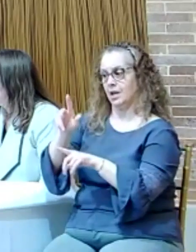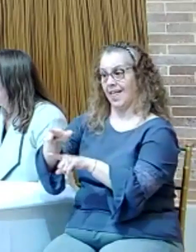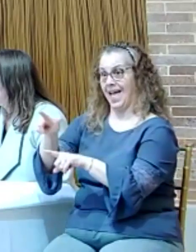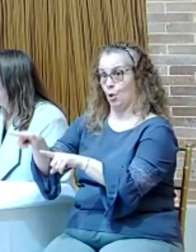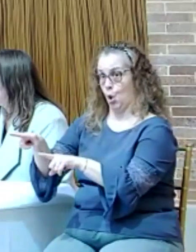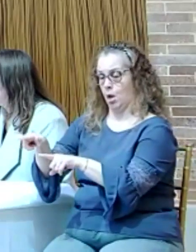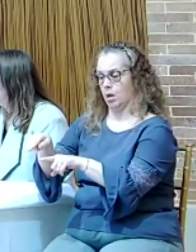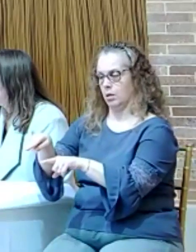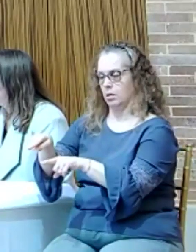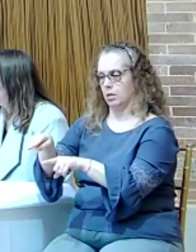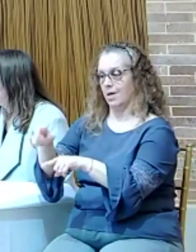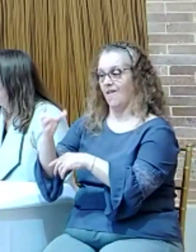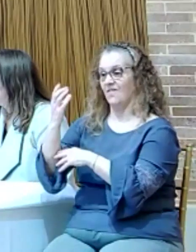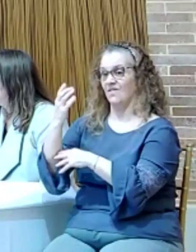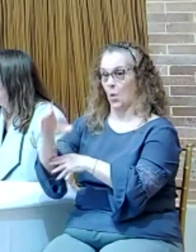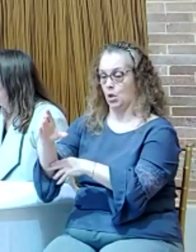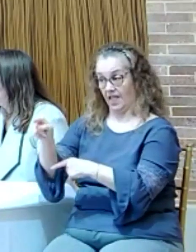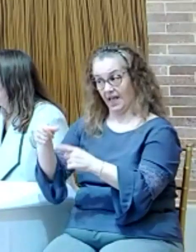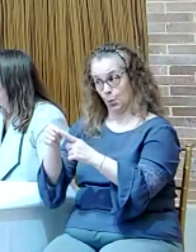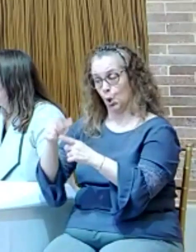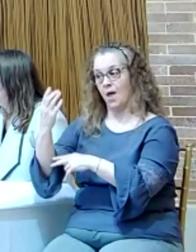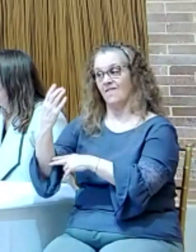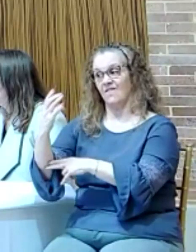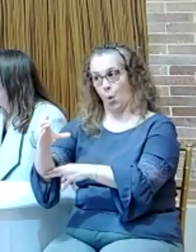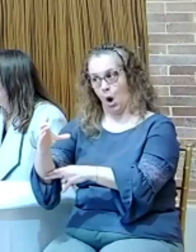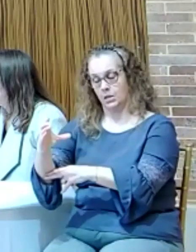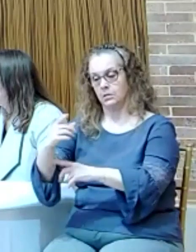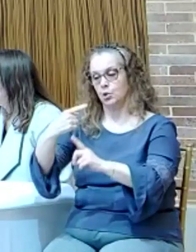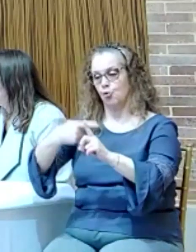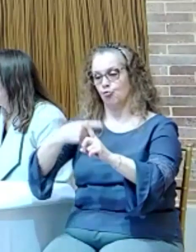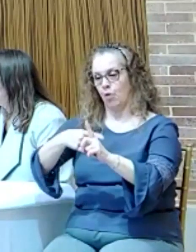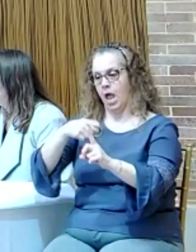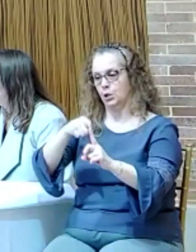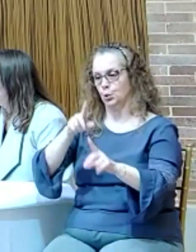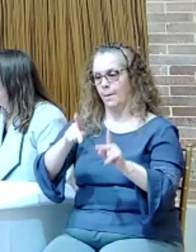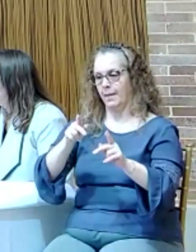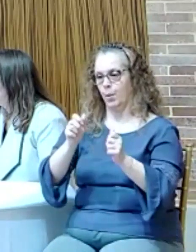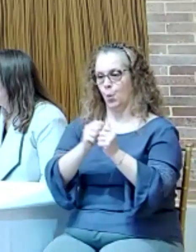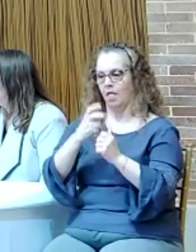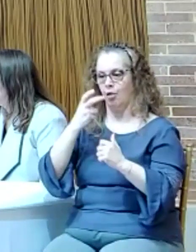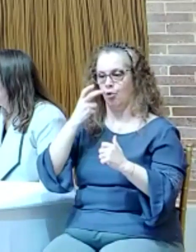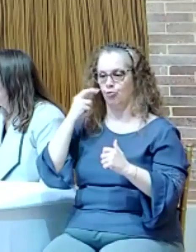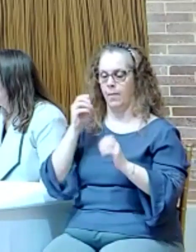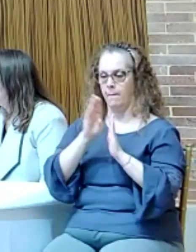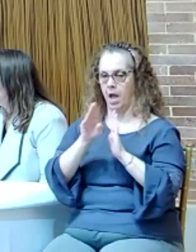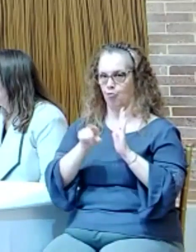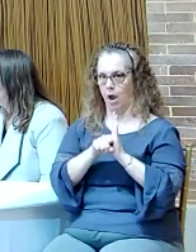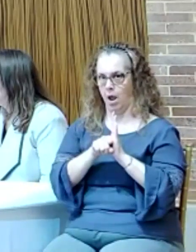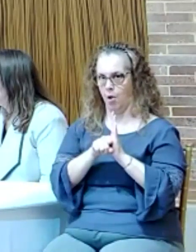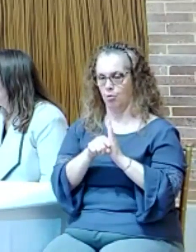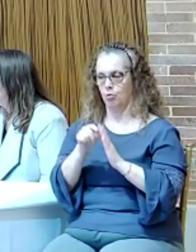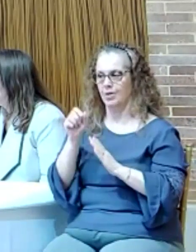forced and that's the term used forced to rent to people with criminal records even if they are